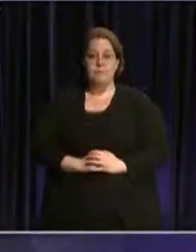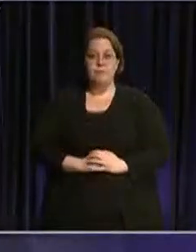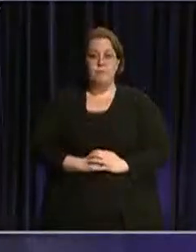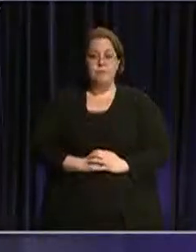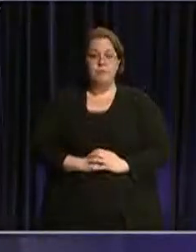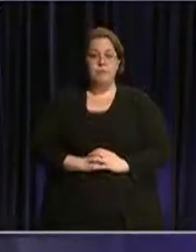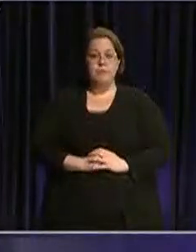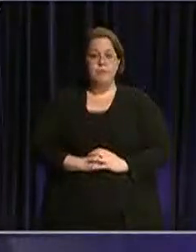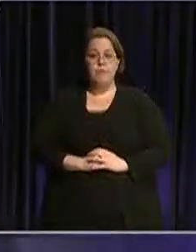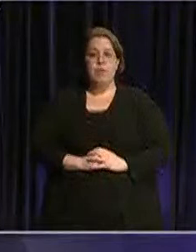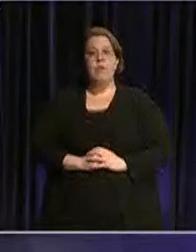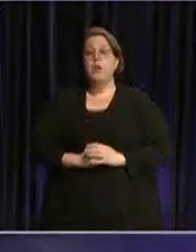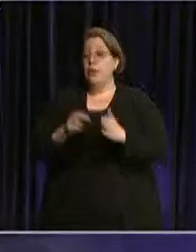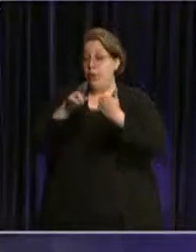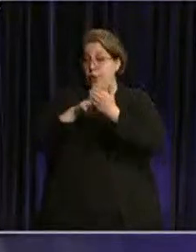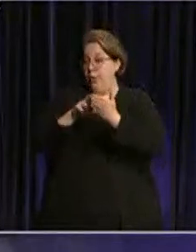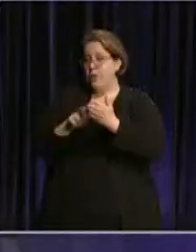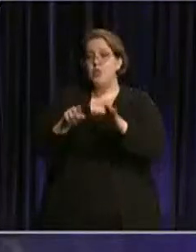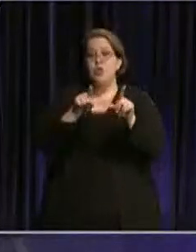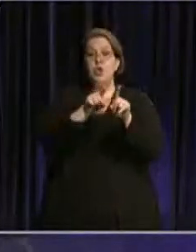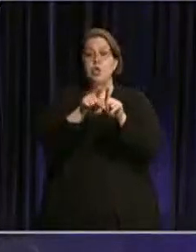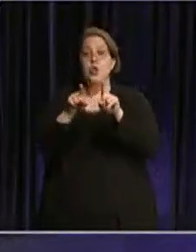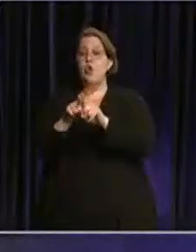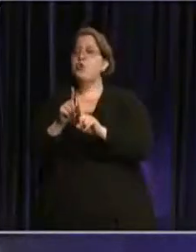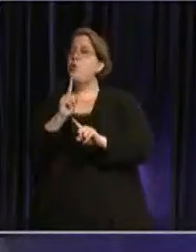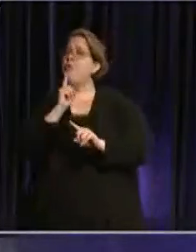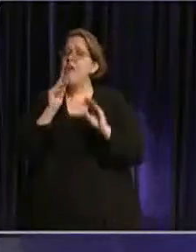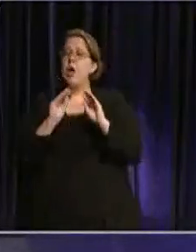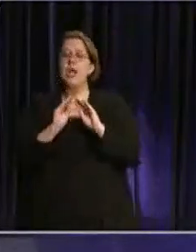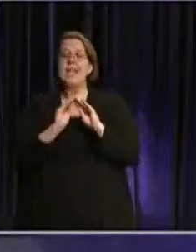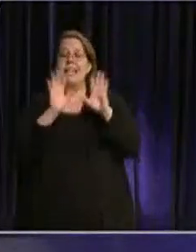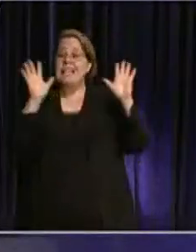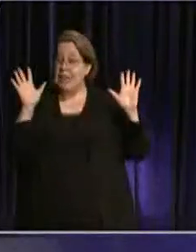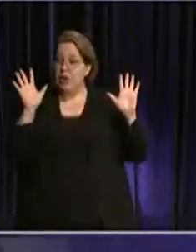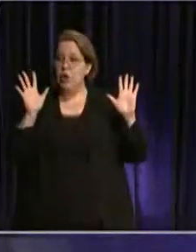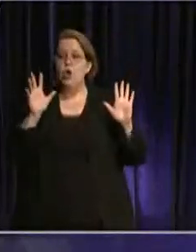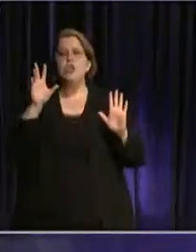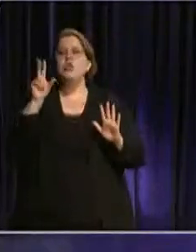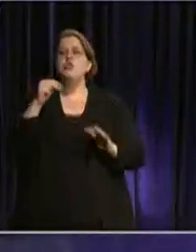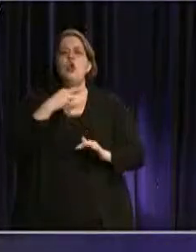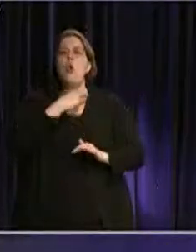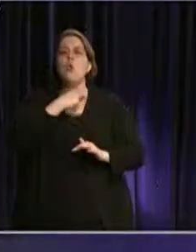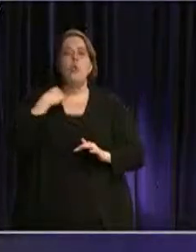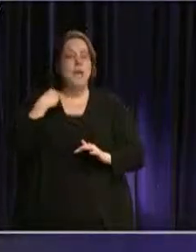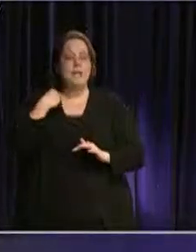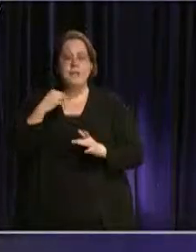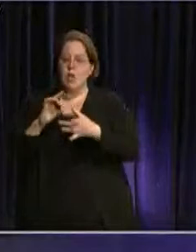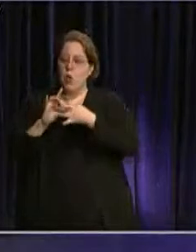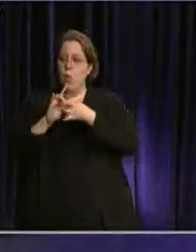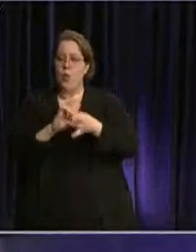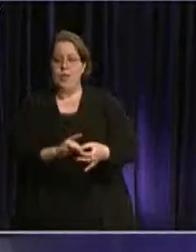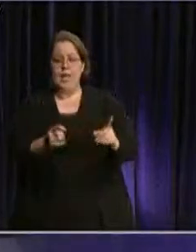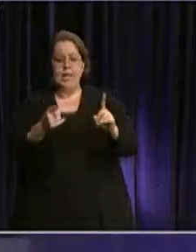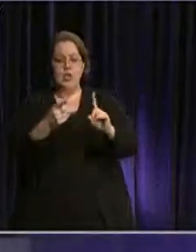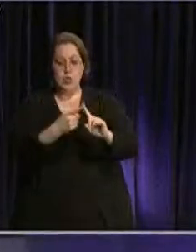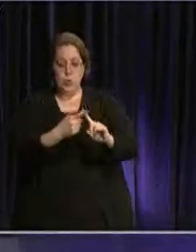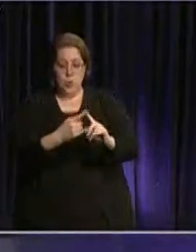And the research is also very clear that there are no risks associated